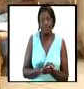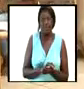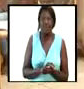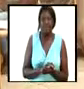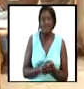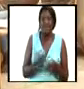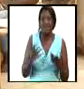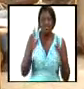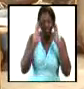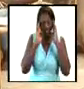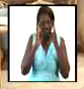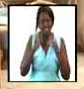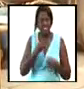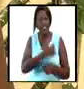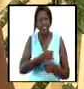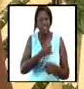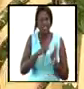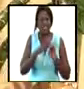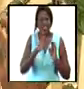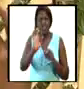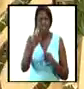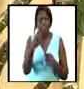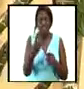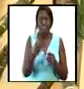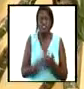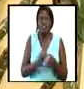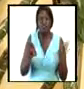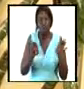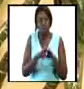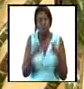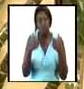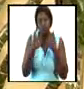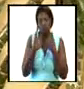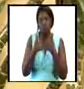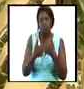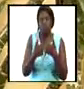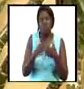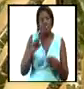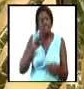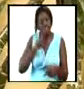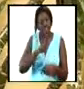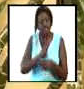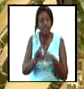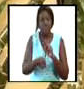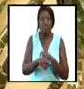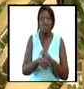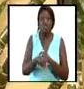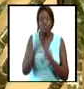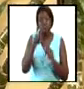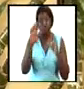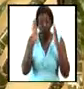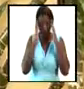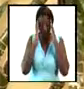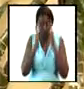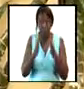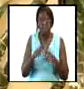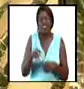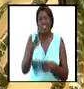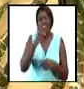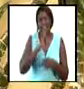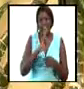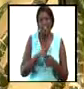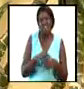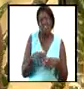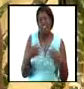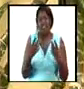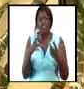Liz, get serious in life, will you? We were doing so well. For the first time, you were concentrating. And then you answer the phone and